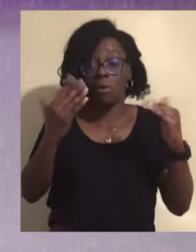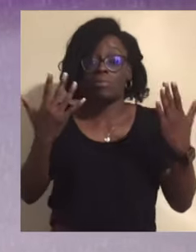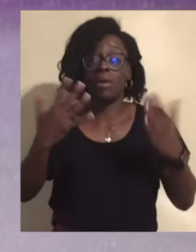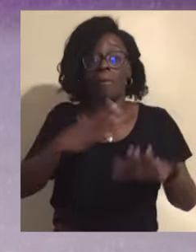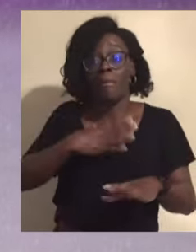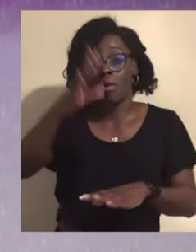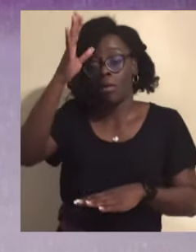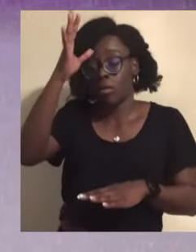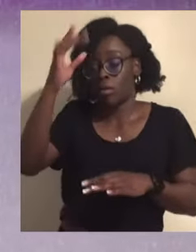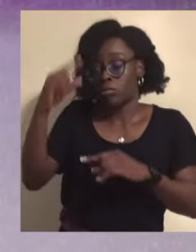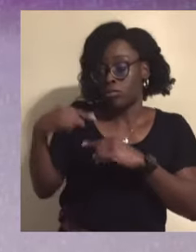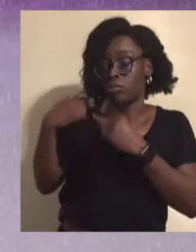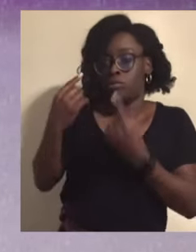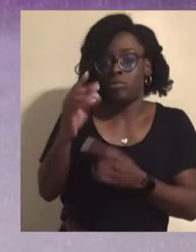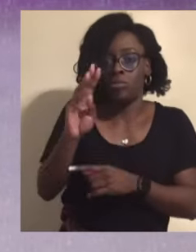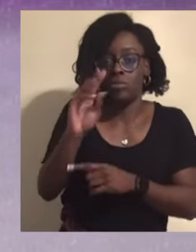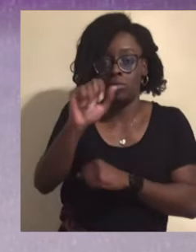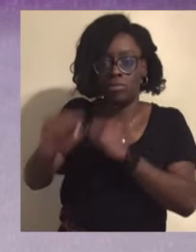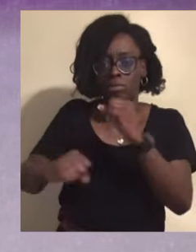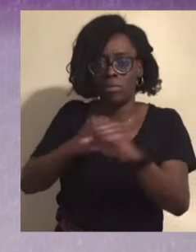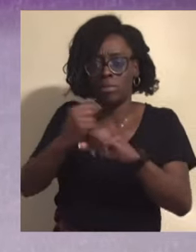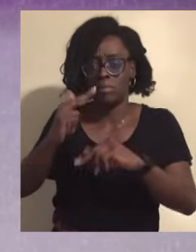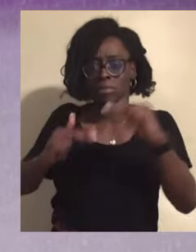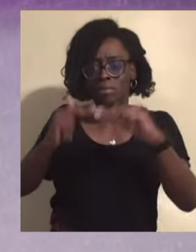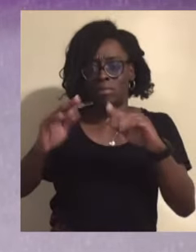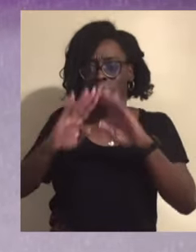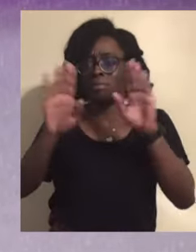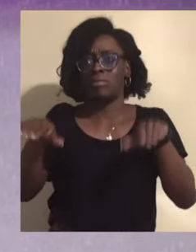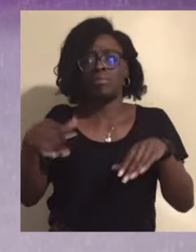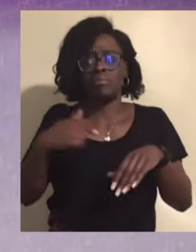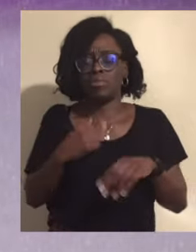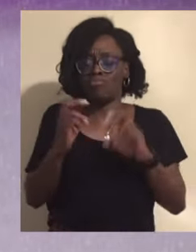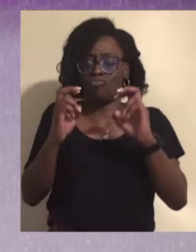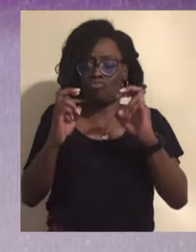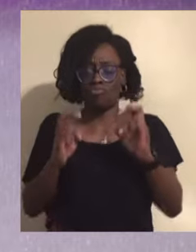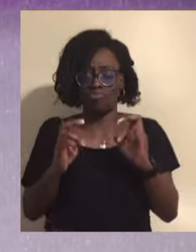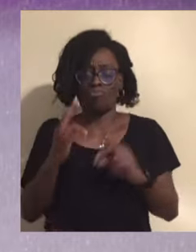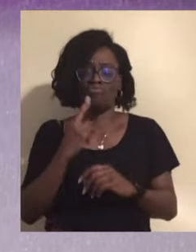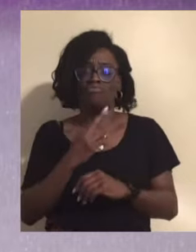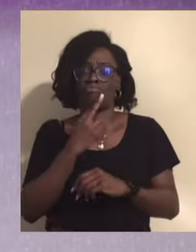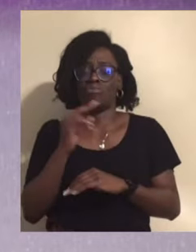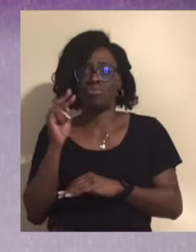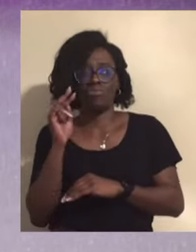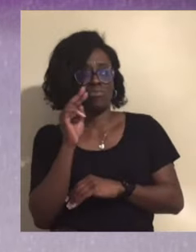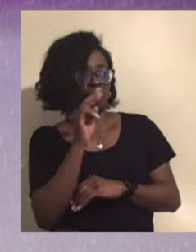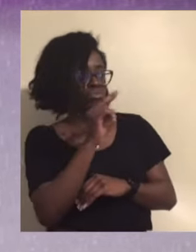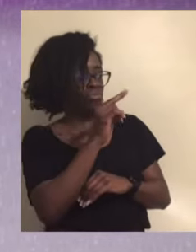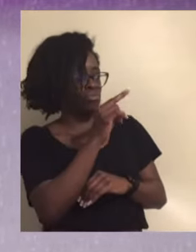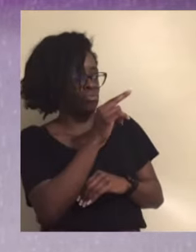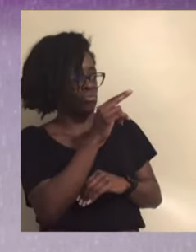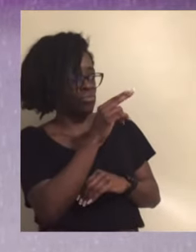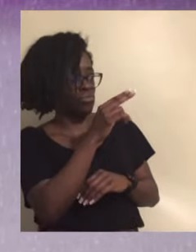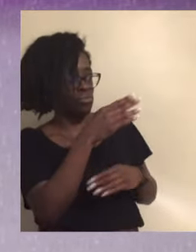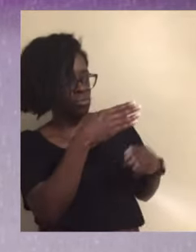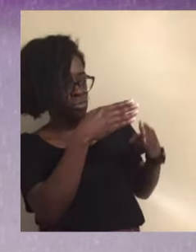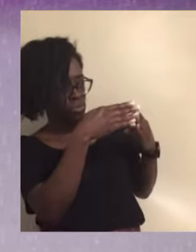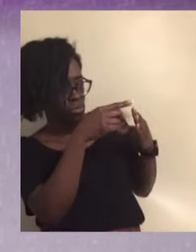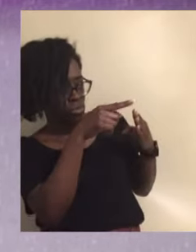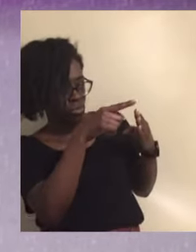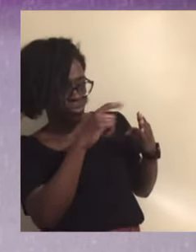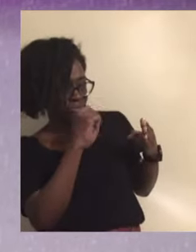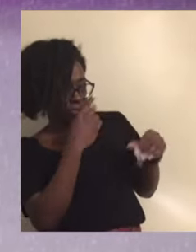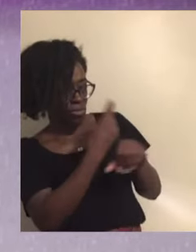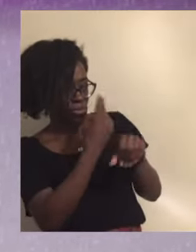could be sitting in a restaurant, and he would be looking over at a corner, and he would say, they didn't use a level. They must have just been eyeing